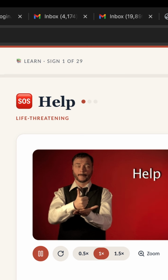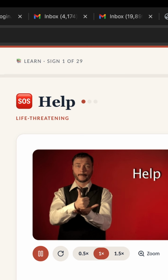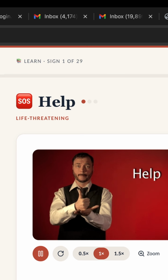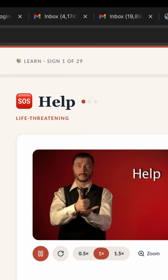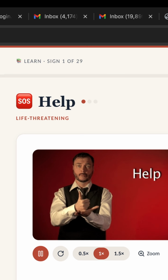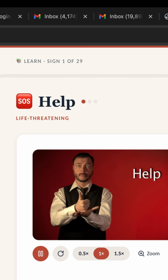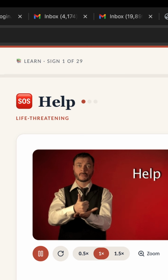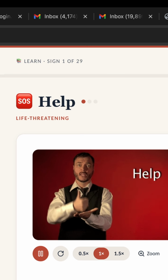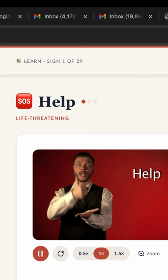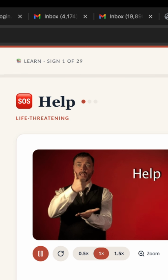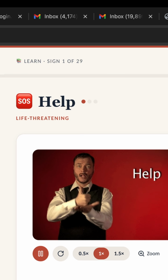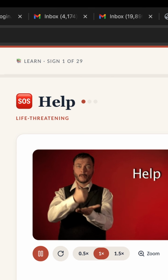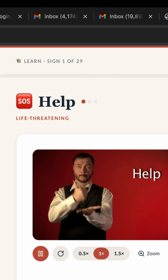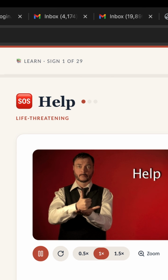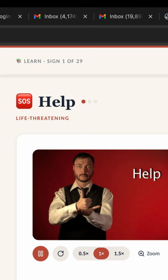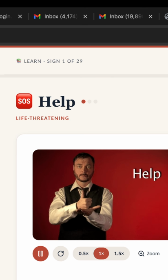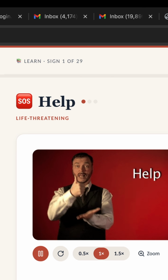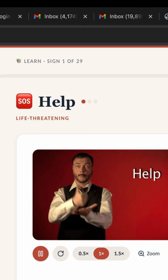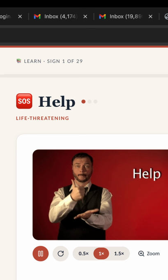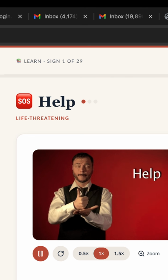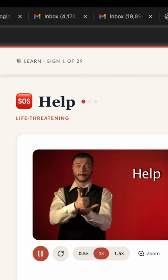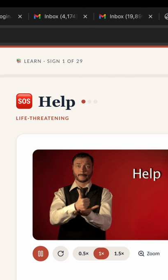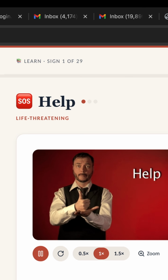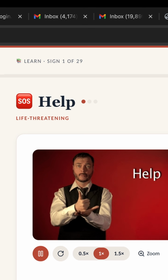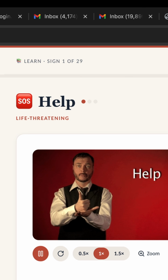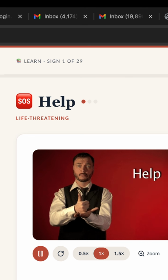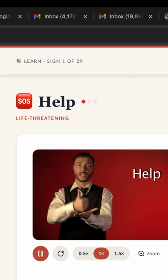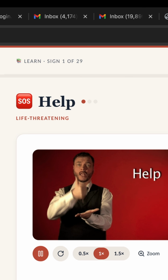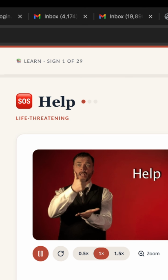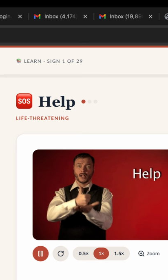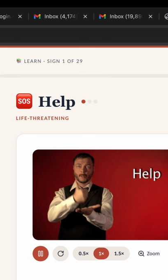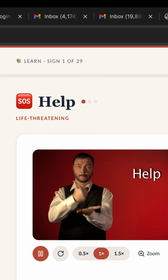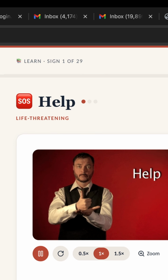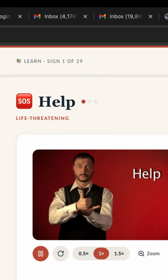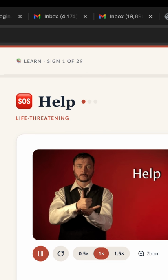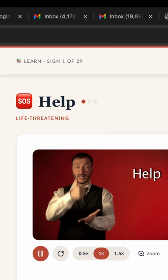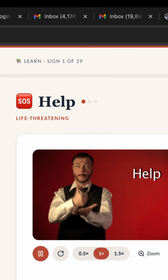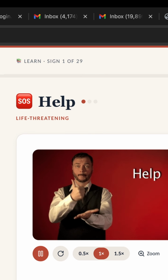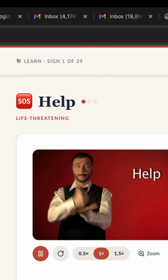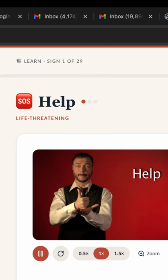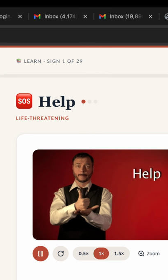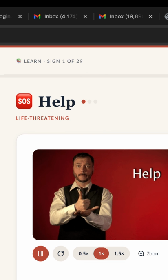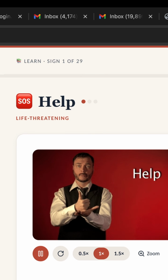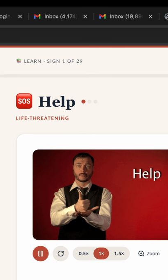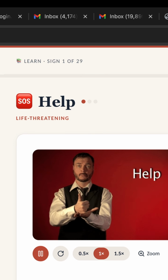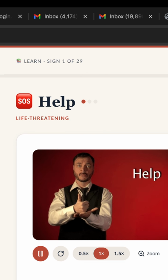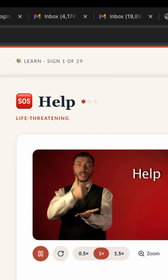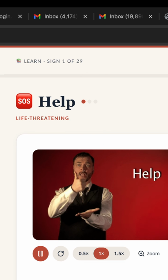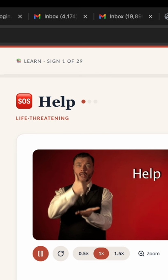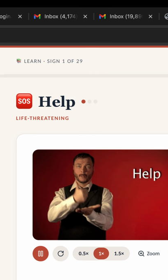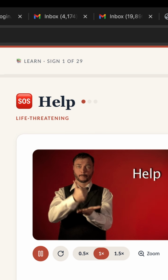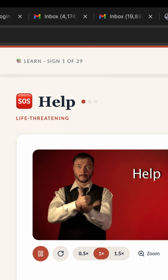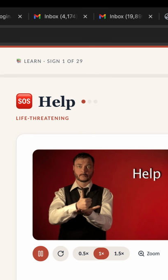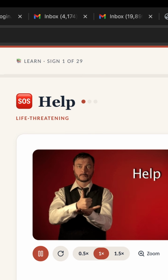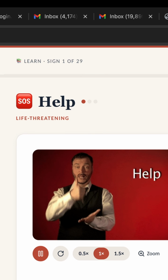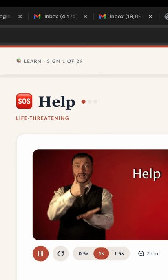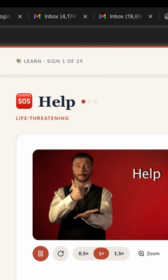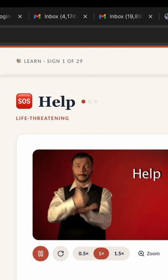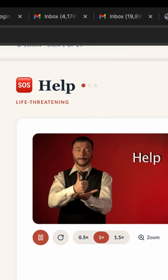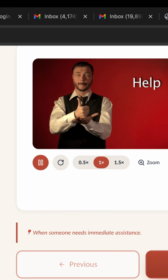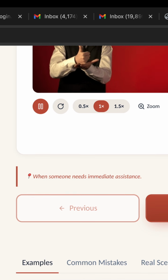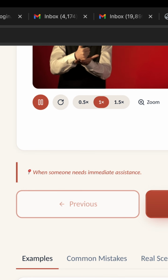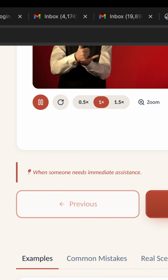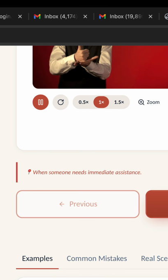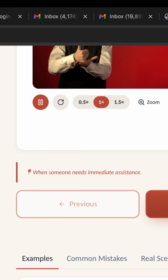I will also have a way to interactively learn how exactly I can make the sign and also read how to make that